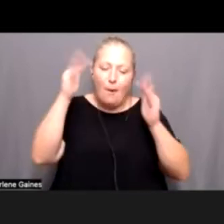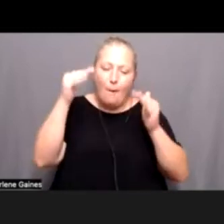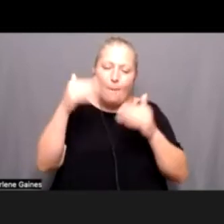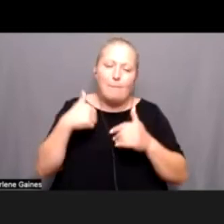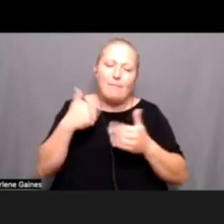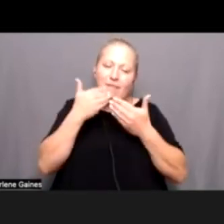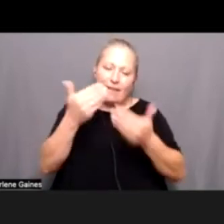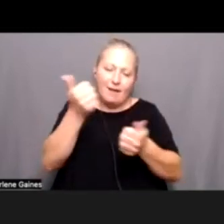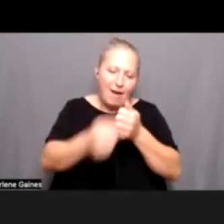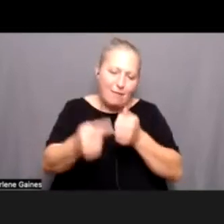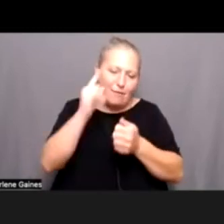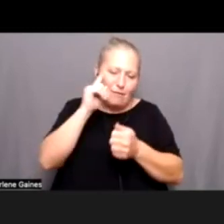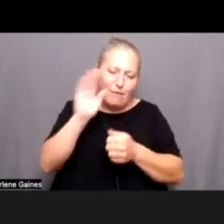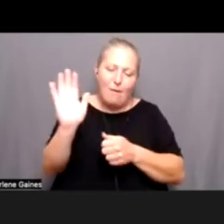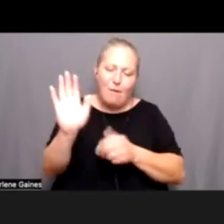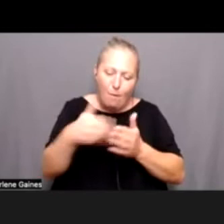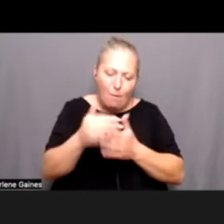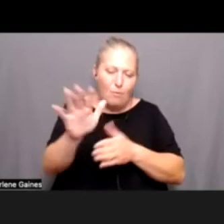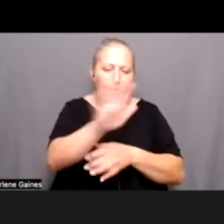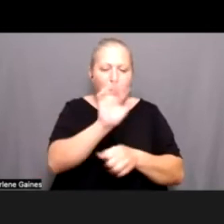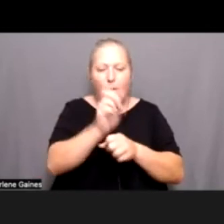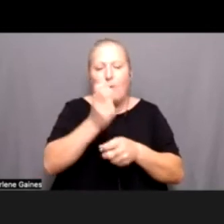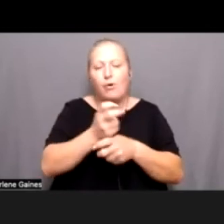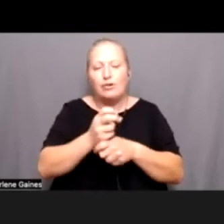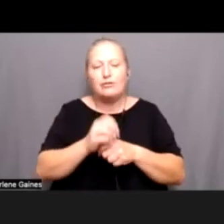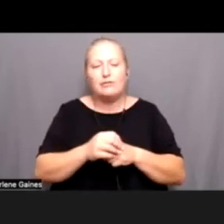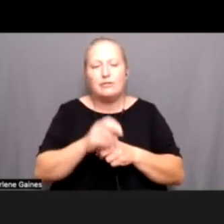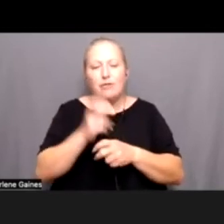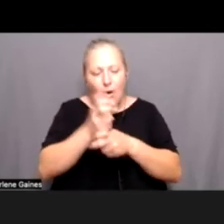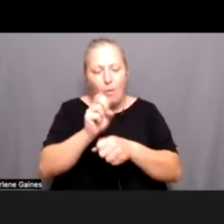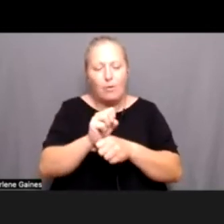for everybody for all your hard work. Thank you.